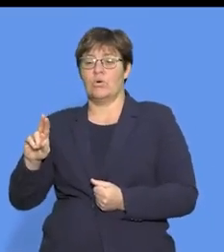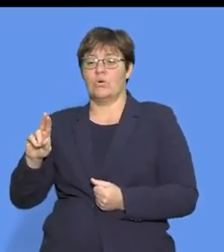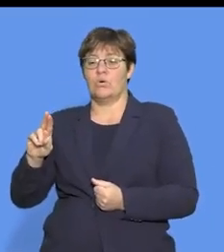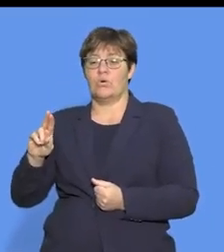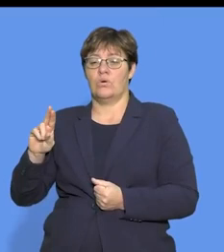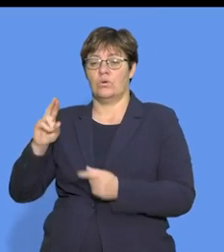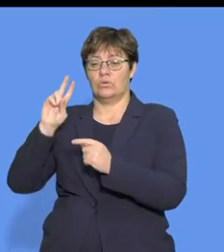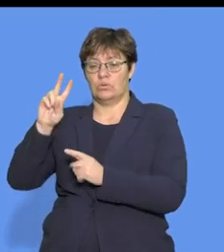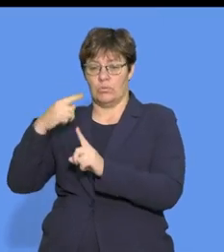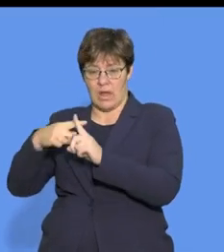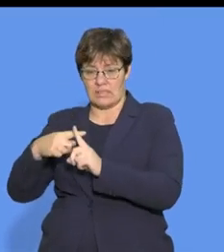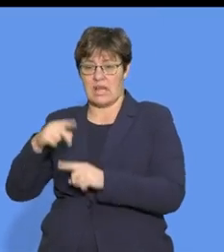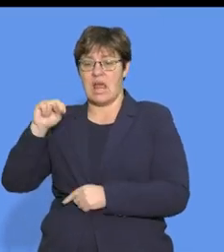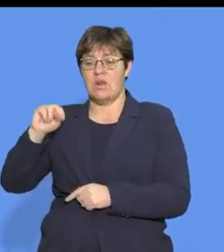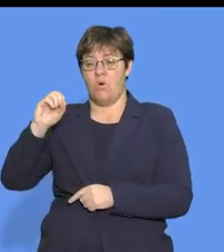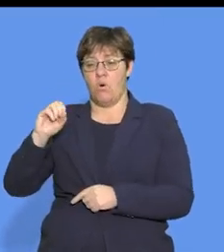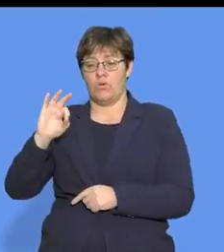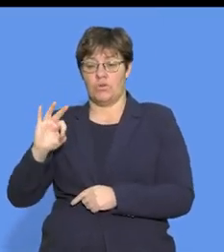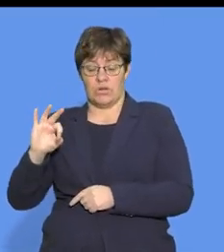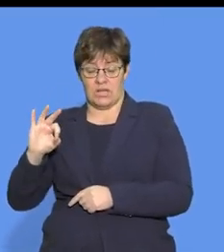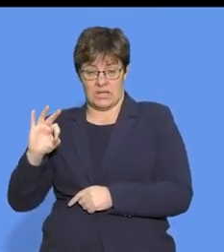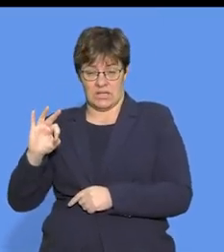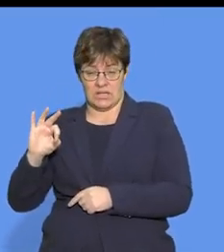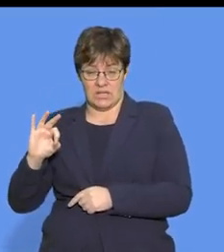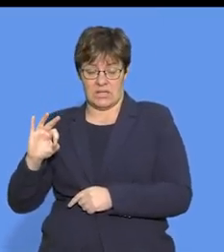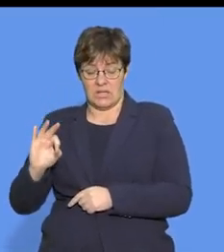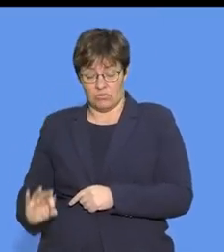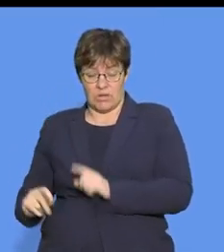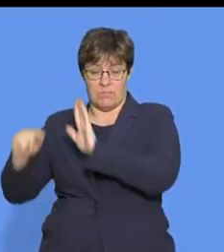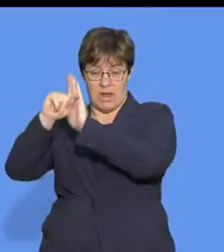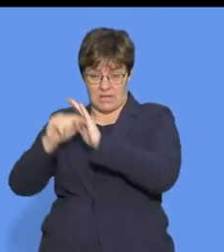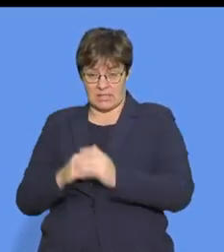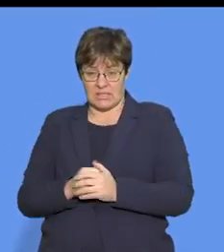bridge. That's all part of the internal circuit. Another solution